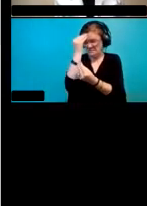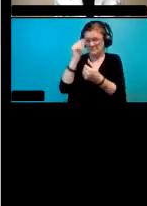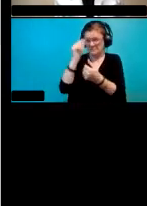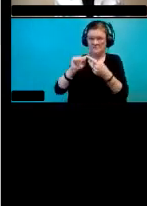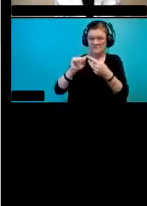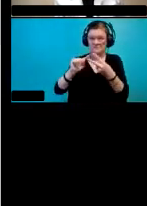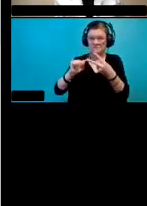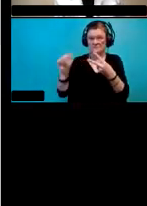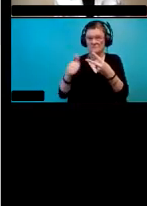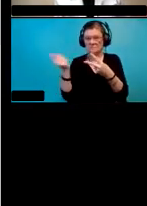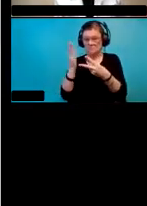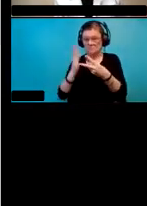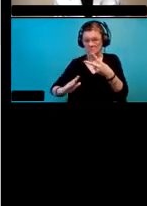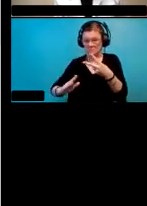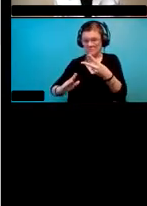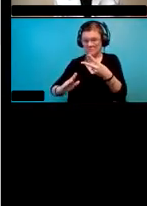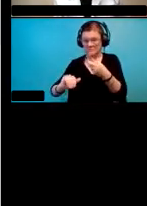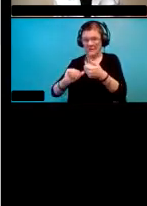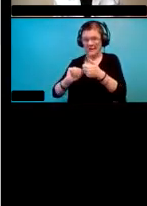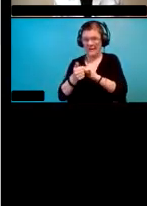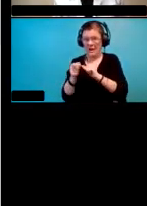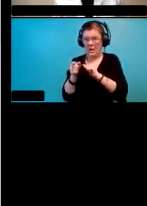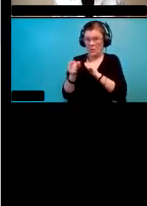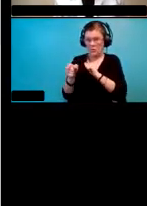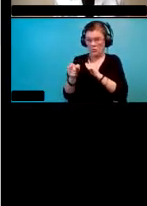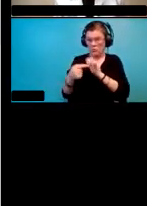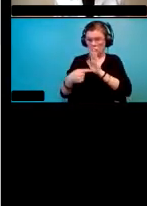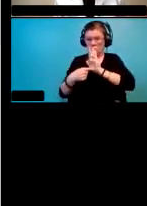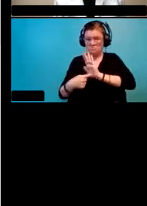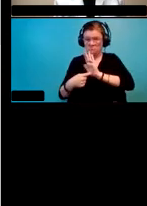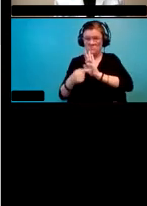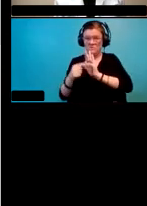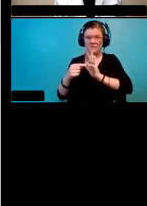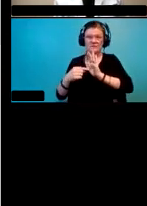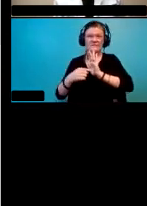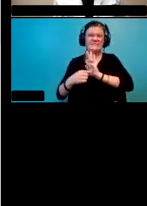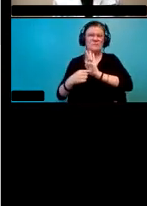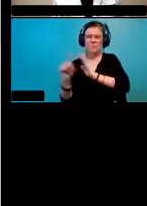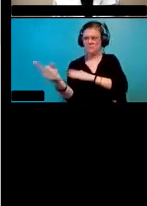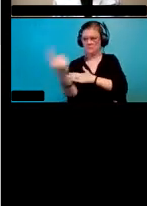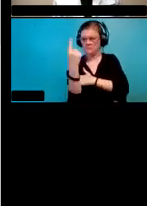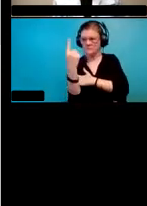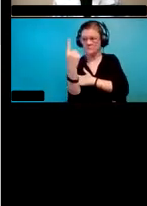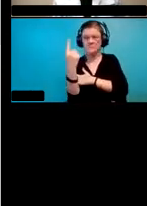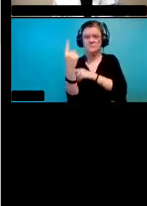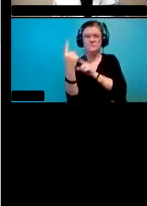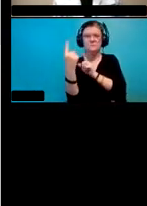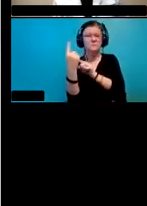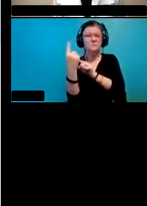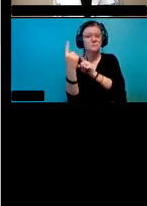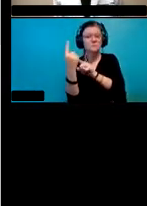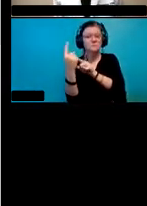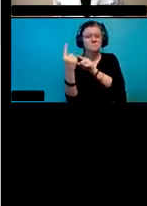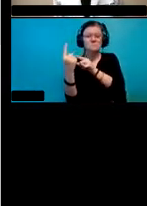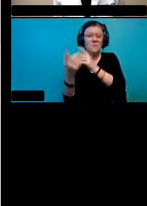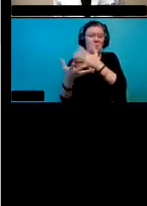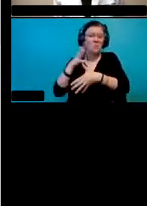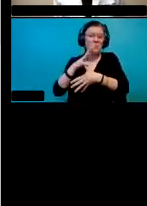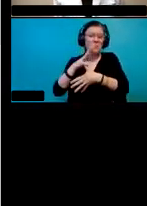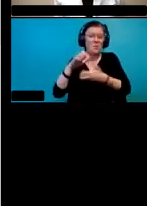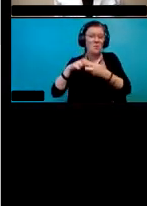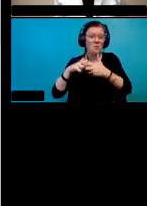piece is how you present with your symptoms. So some people come in and their main problem is